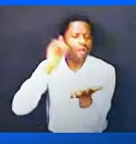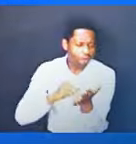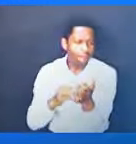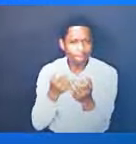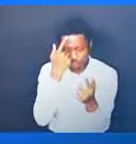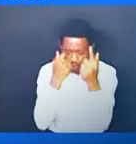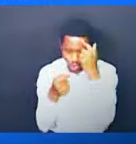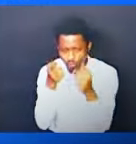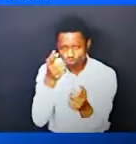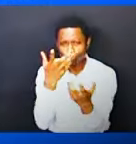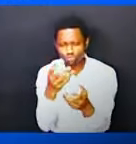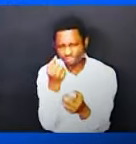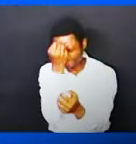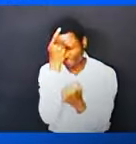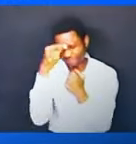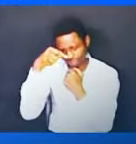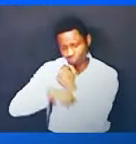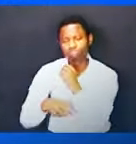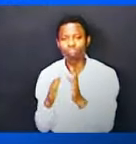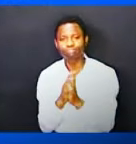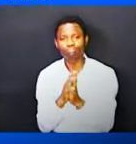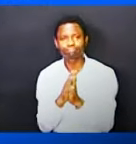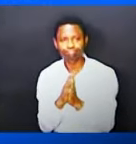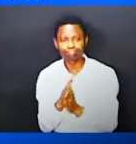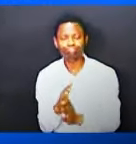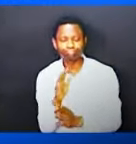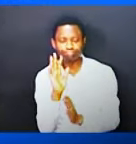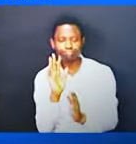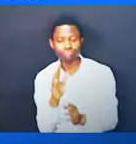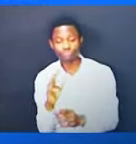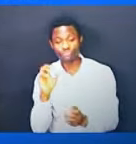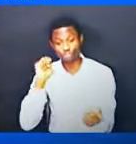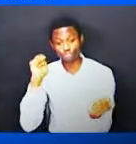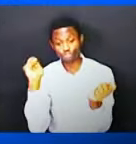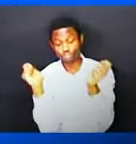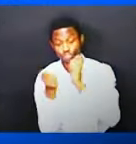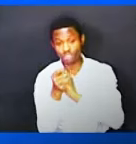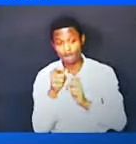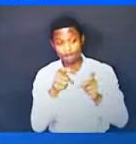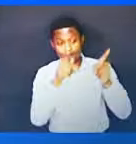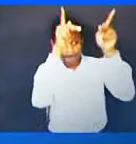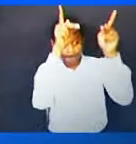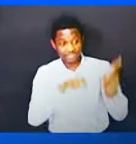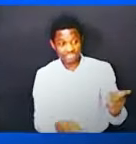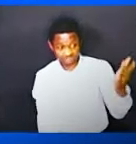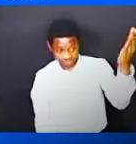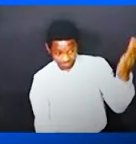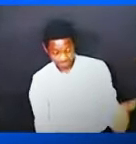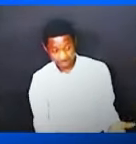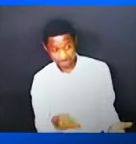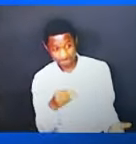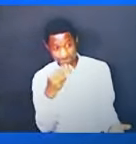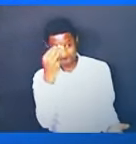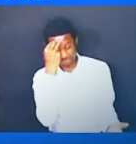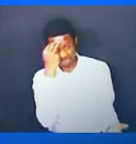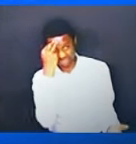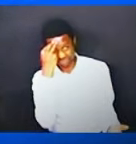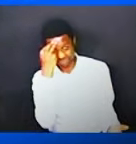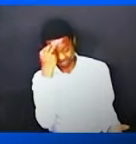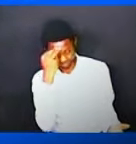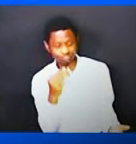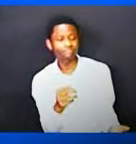perceive to me so much. Changing one's mind so that one's views,